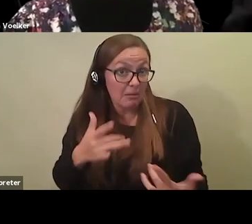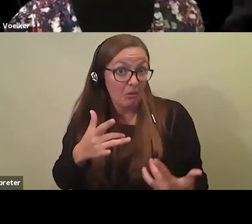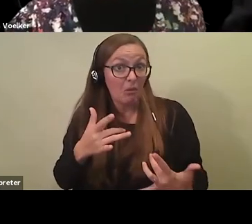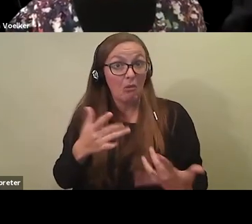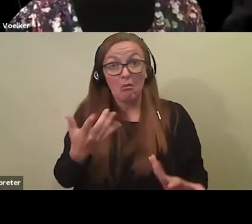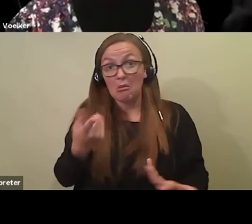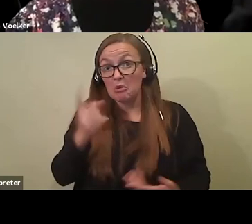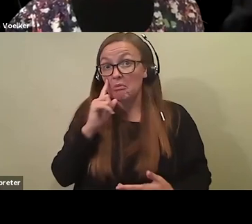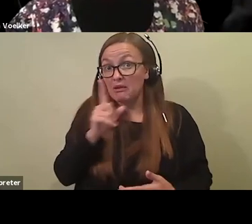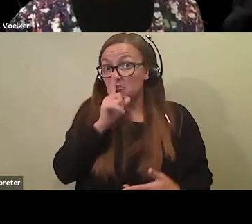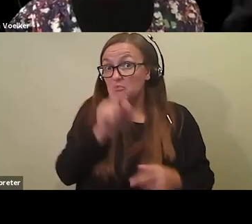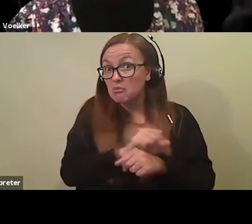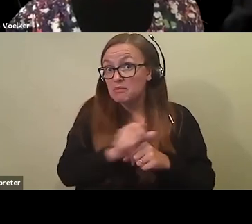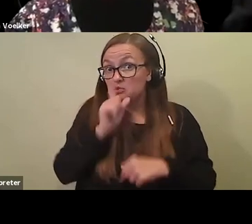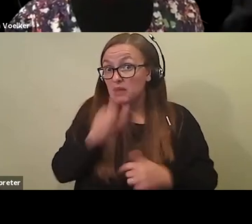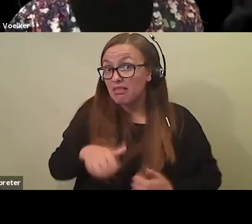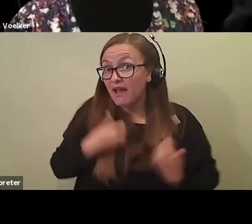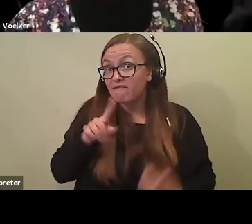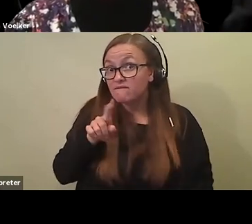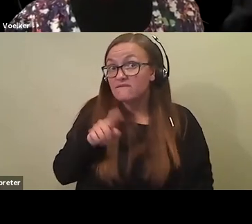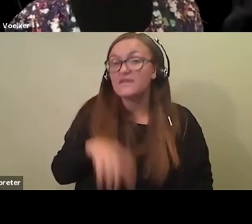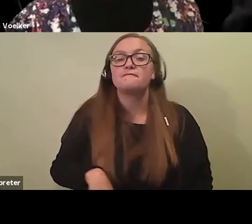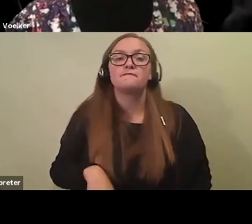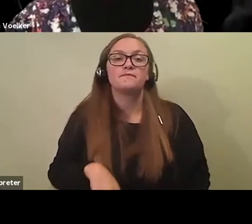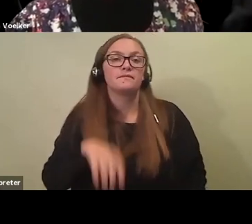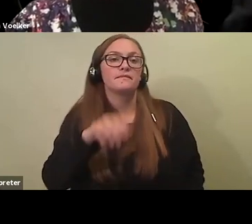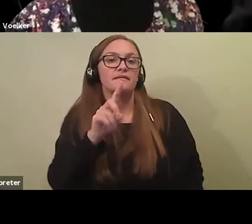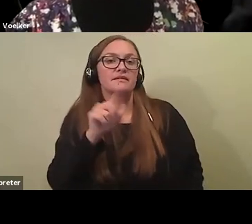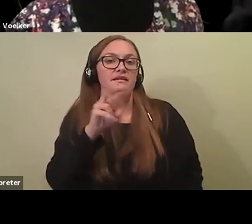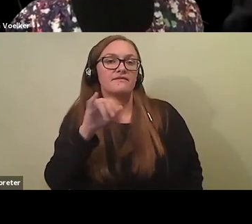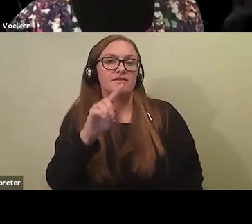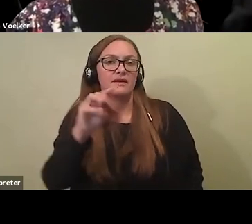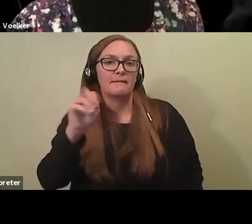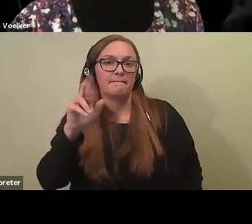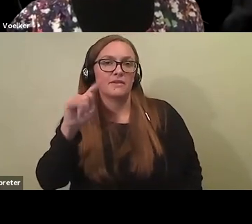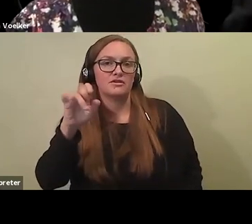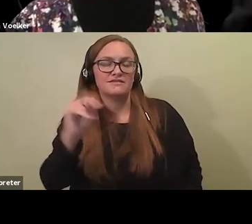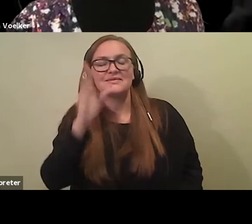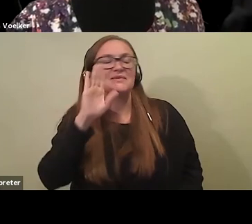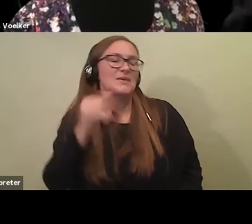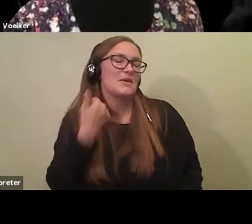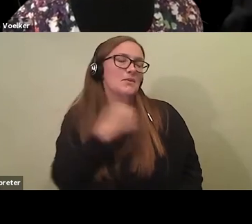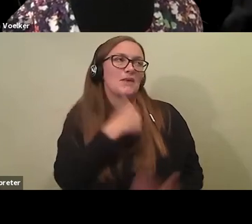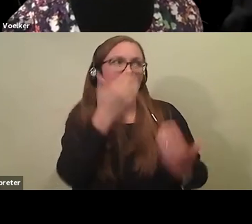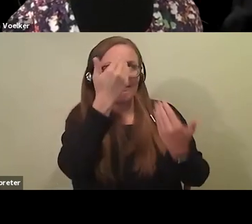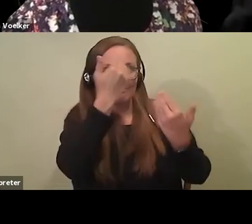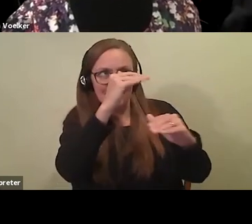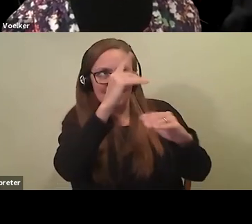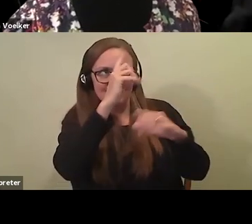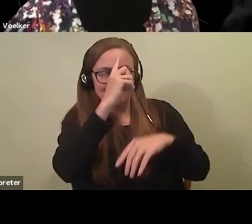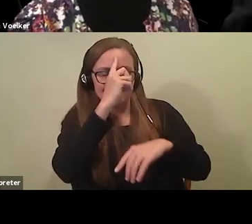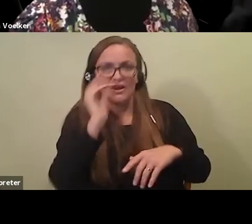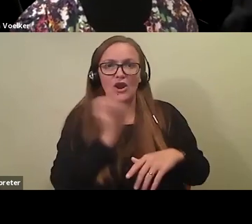us? Great question. I think that, of course, we're always limited by our experiences, but I guess also our